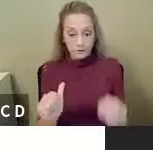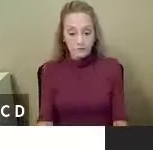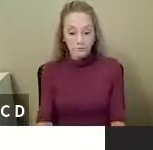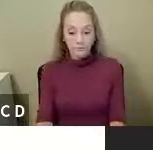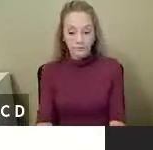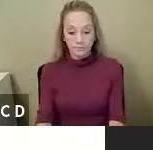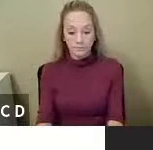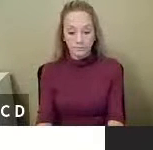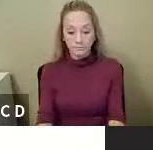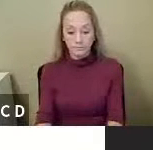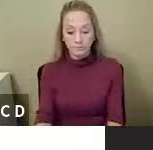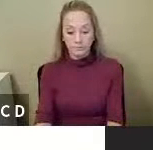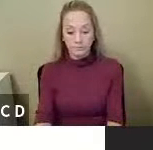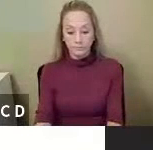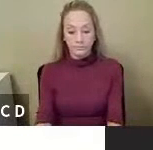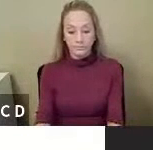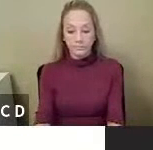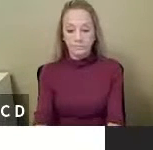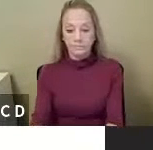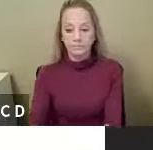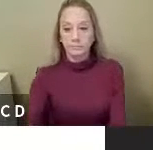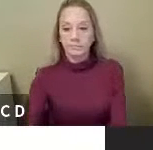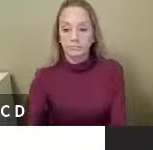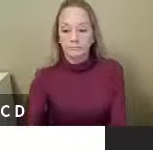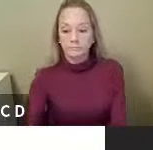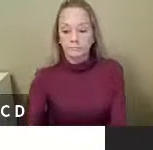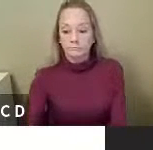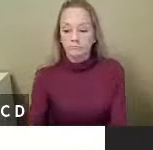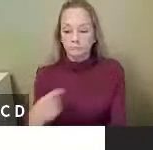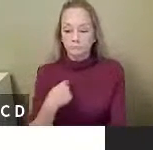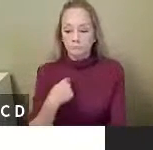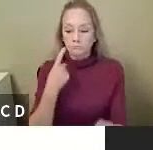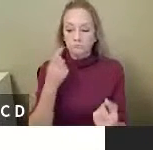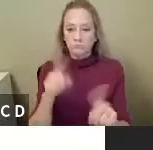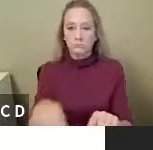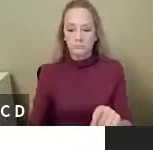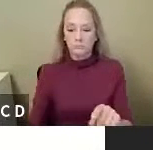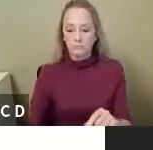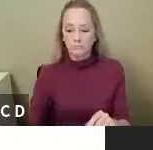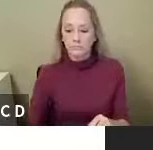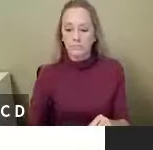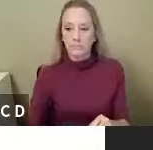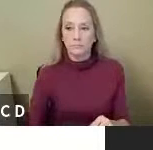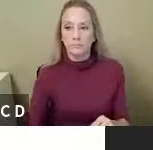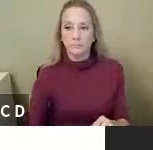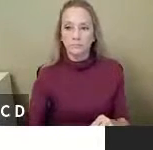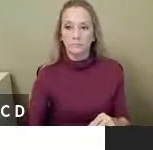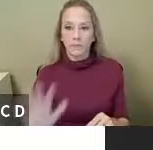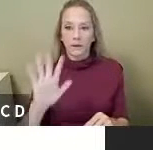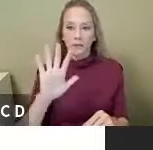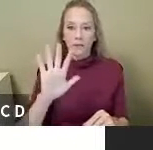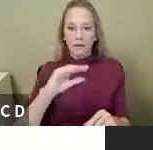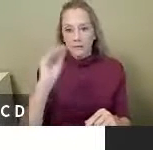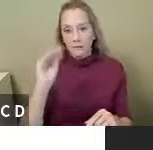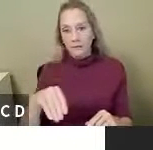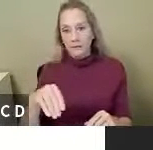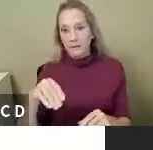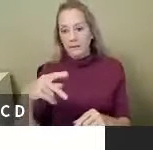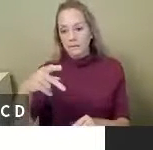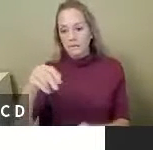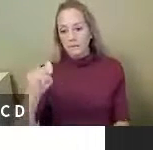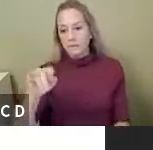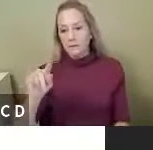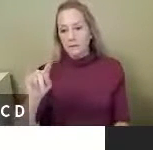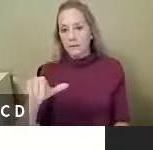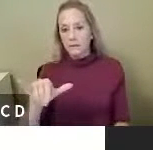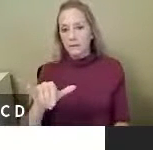I'll just throw out that, you know, I agree with recession barrier of like 5% positivity rate and 5 new